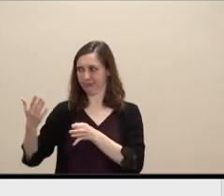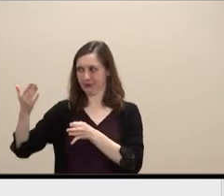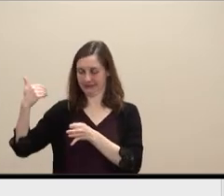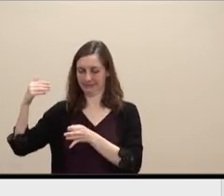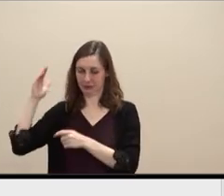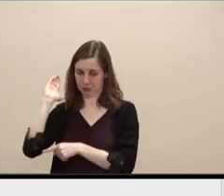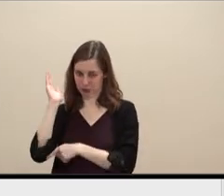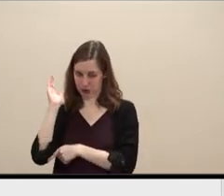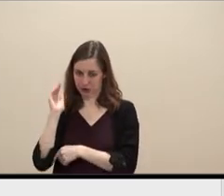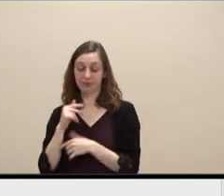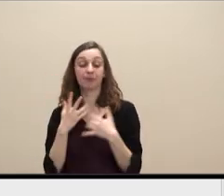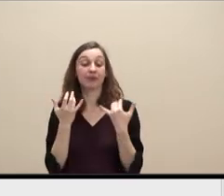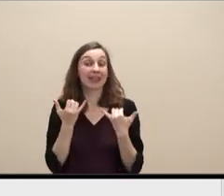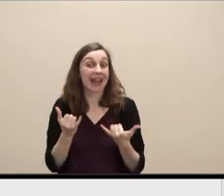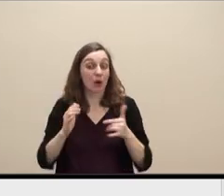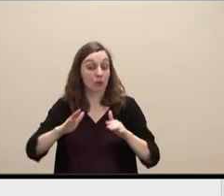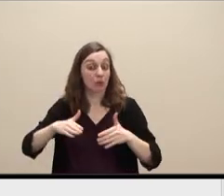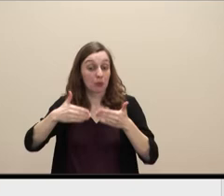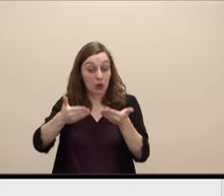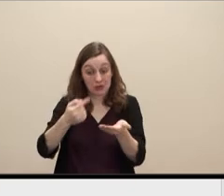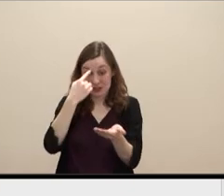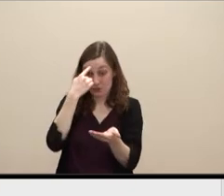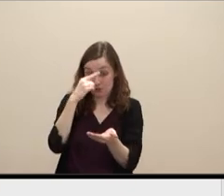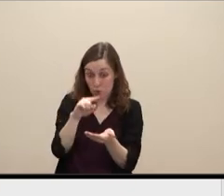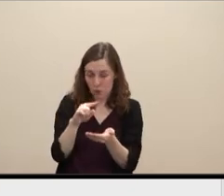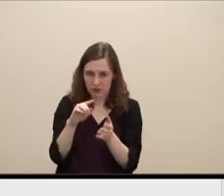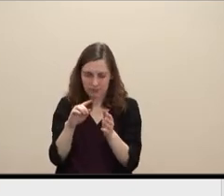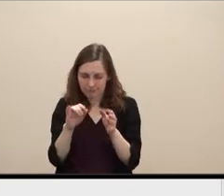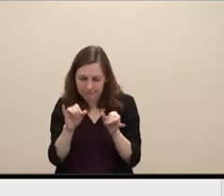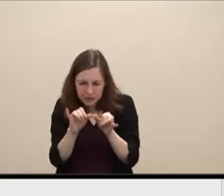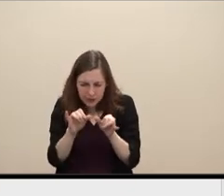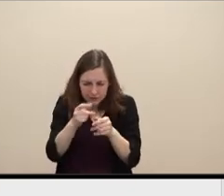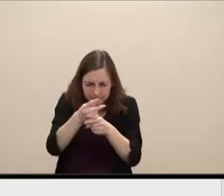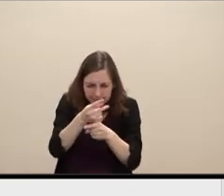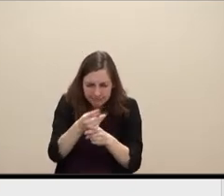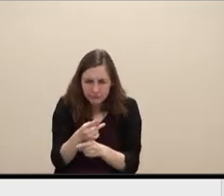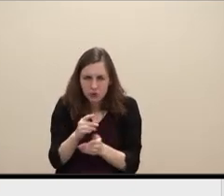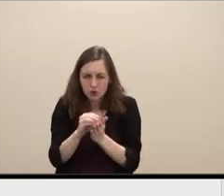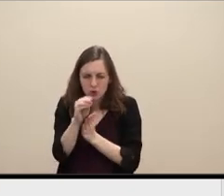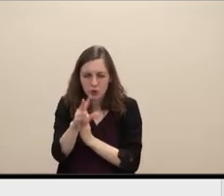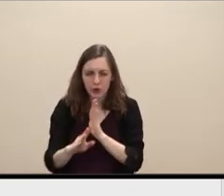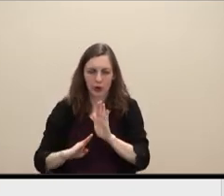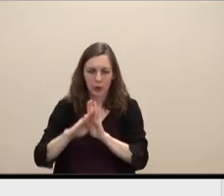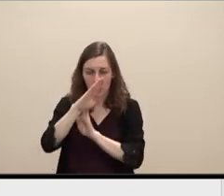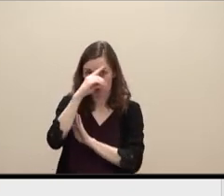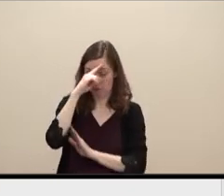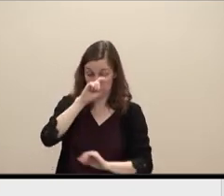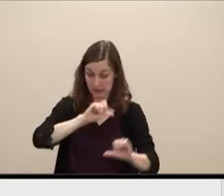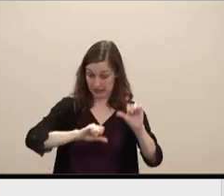here's what we're proposing for the measures, for student growth measures in science.